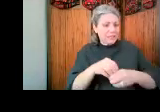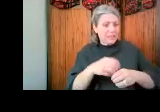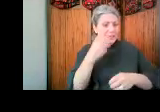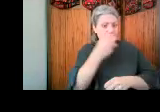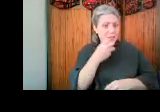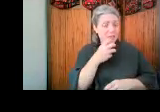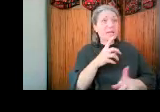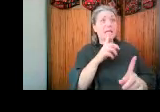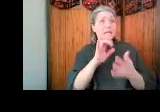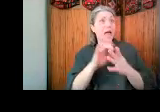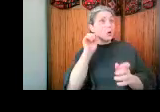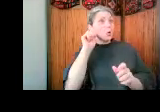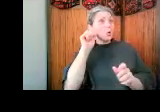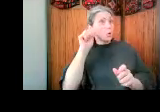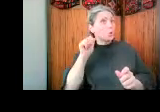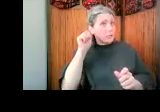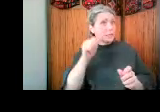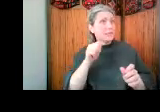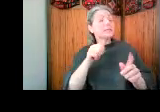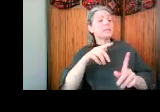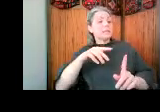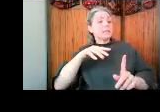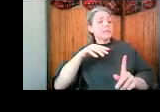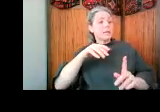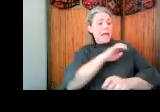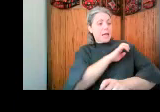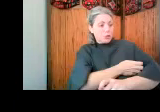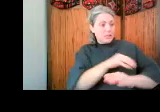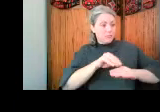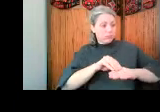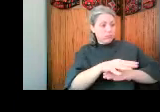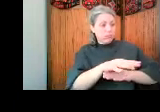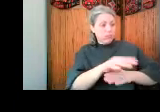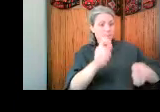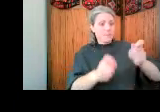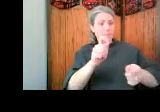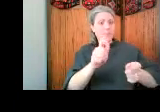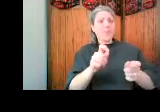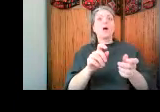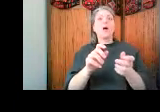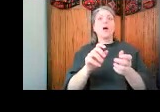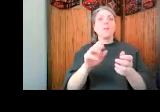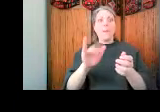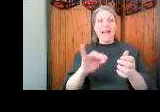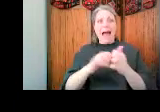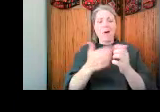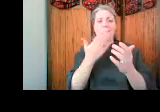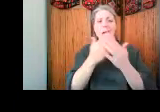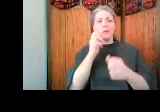energy, again, being modulated by how well you can predict the upcoming words? So for all subjects, does